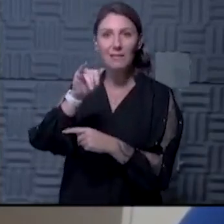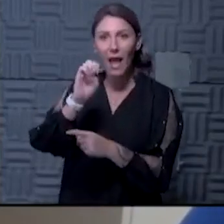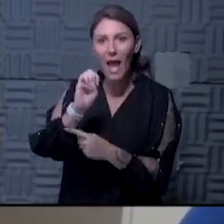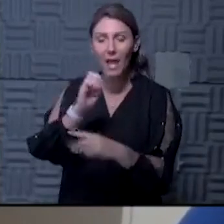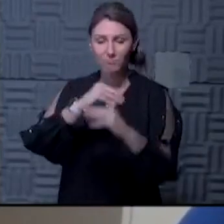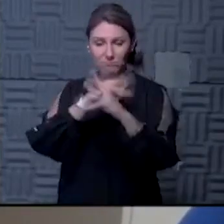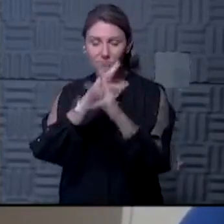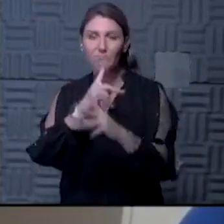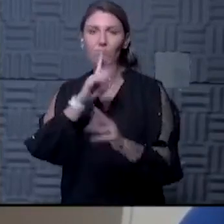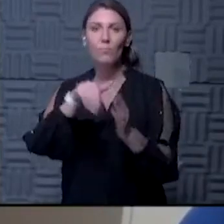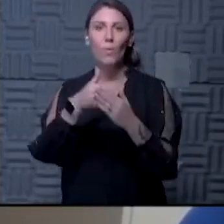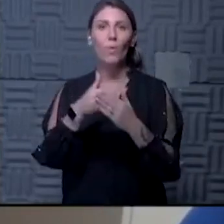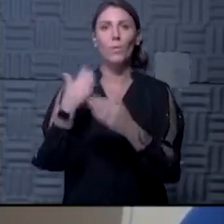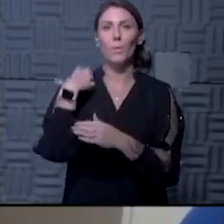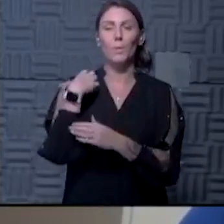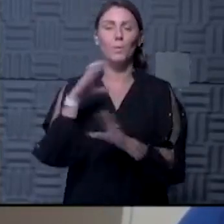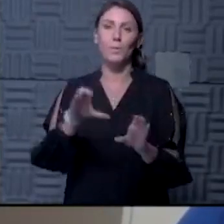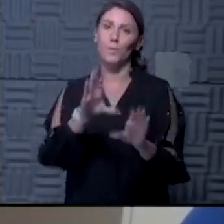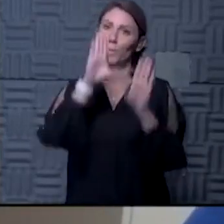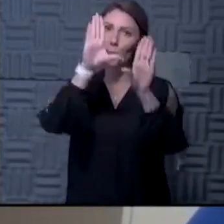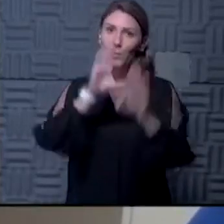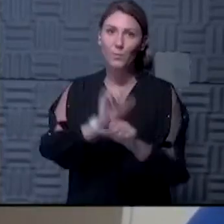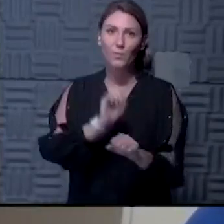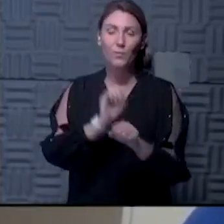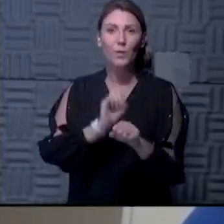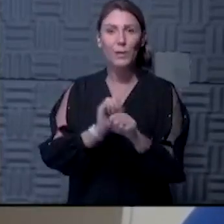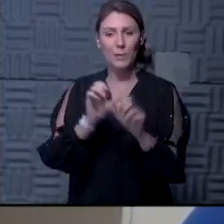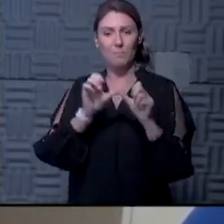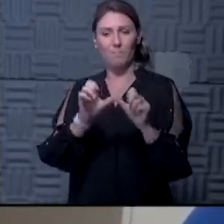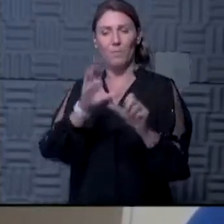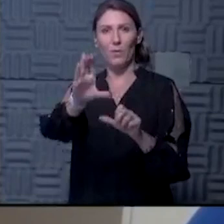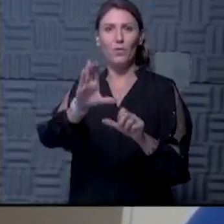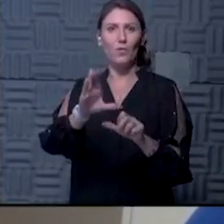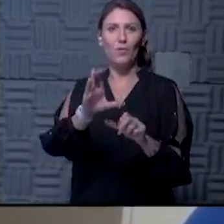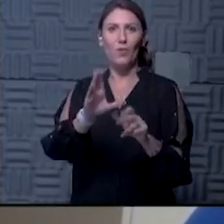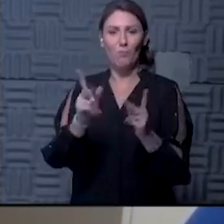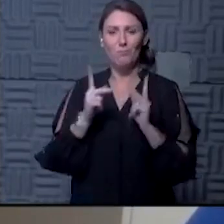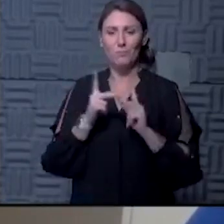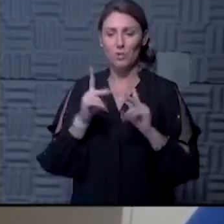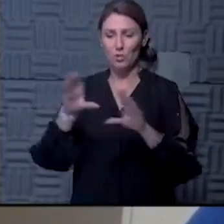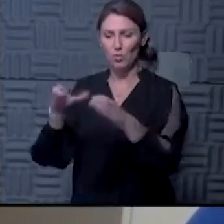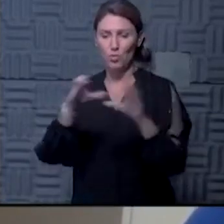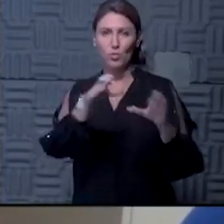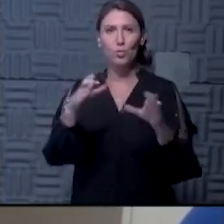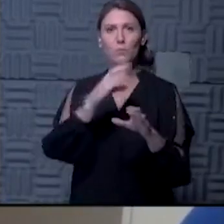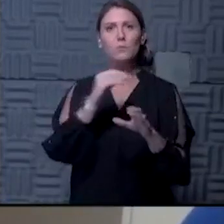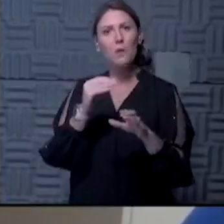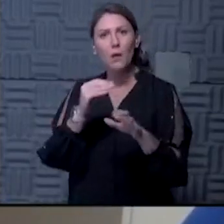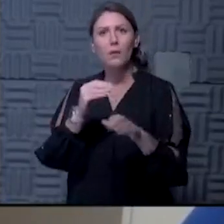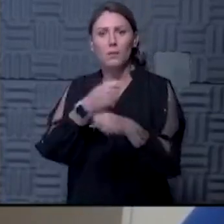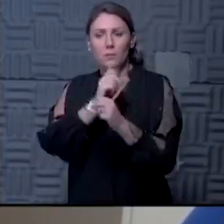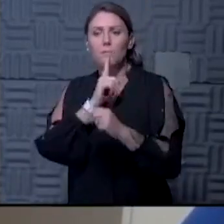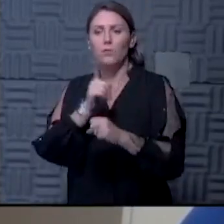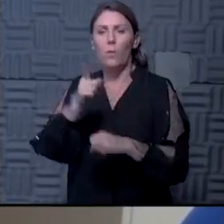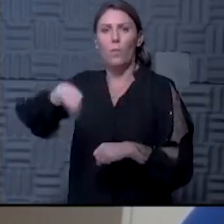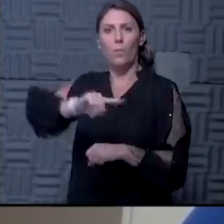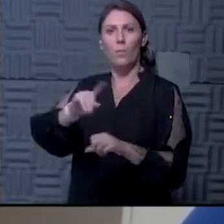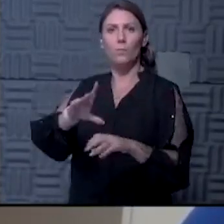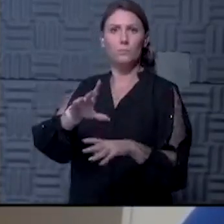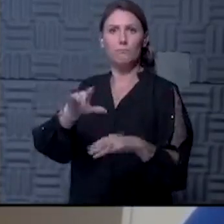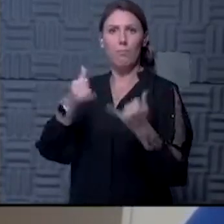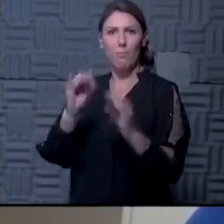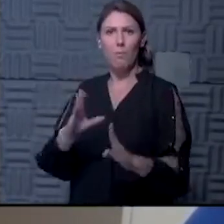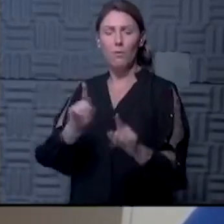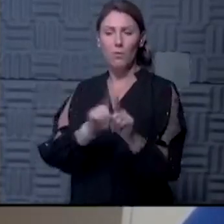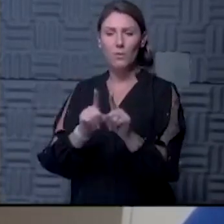coaches do a really good job of maintaining their position groups and getting together with those players as well. And, the one thing about baseball